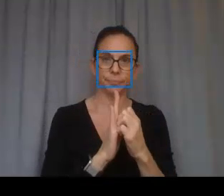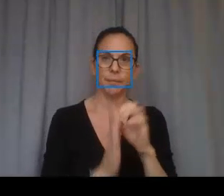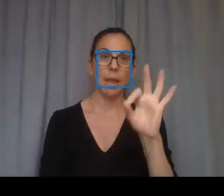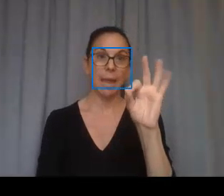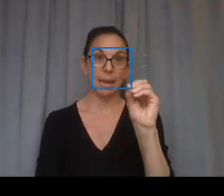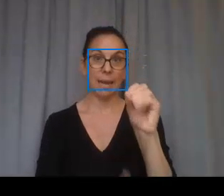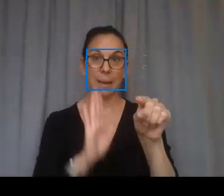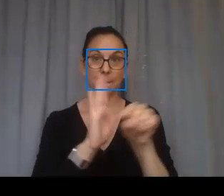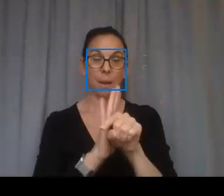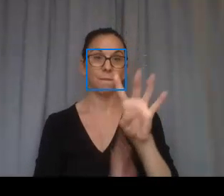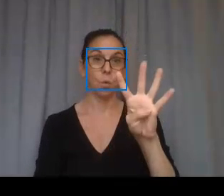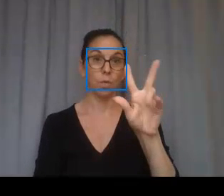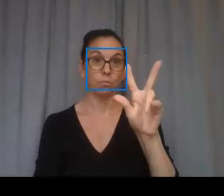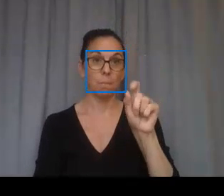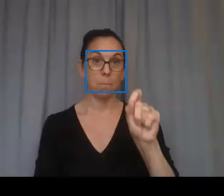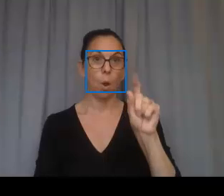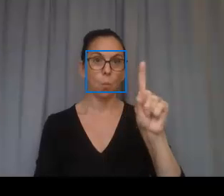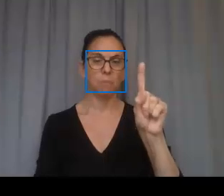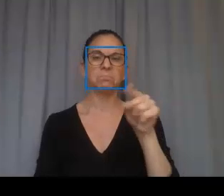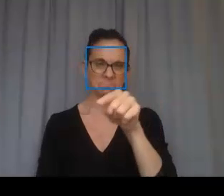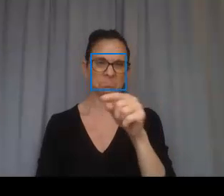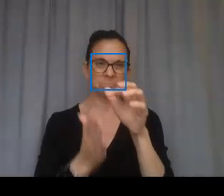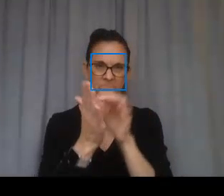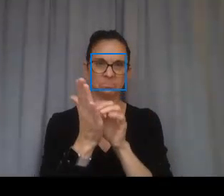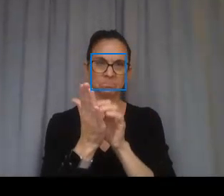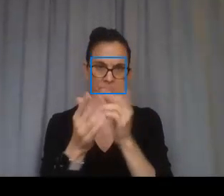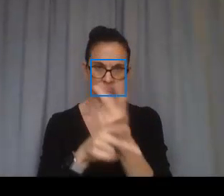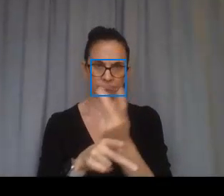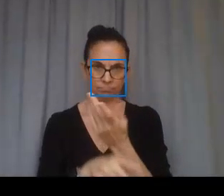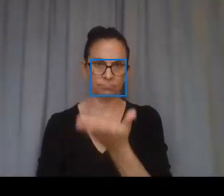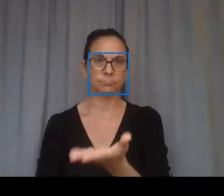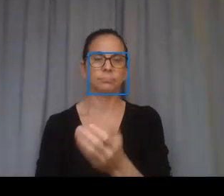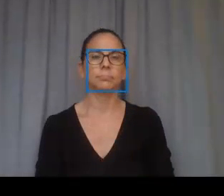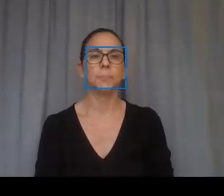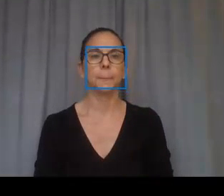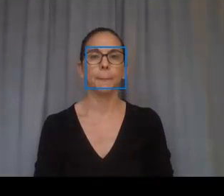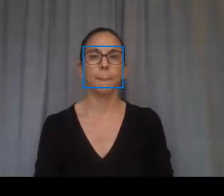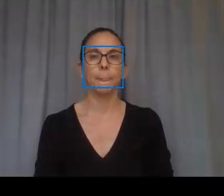90 minus 43.1. Go ahead and do that calculation on your calculator.